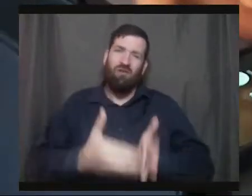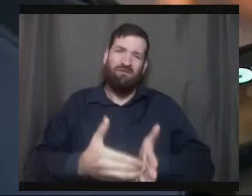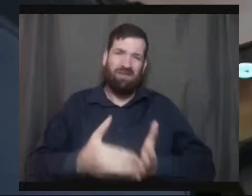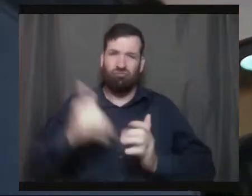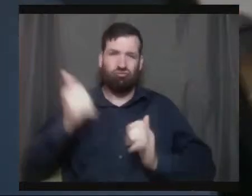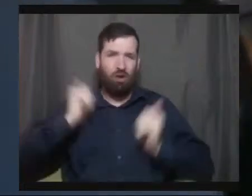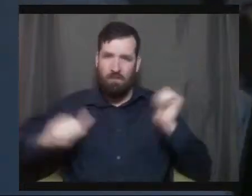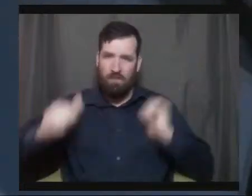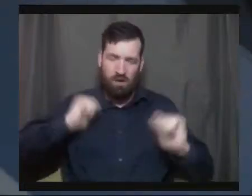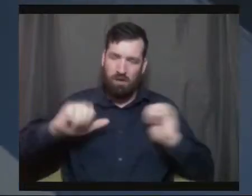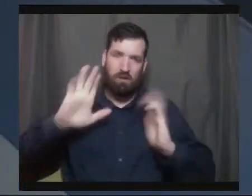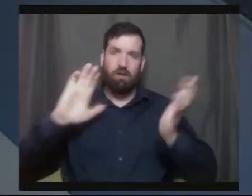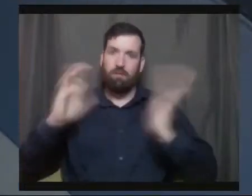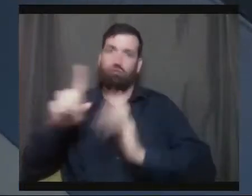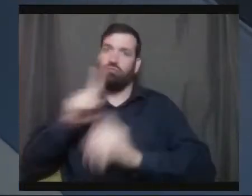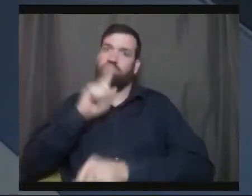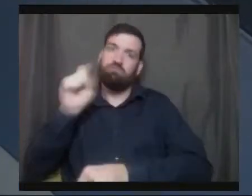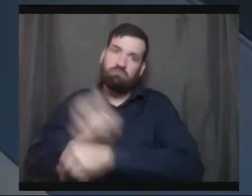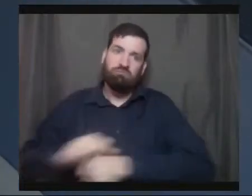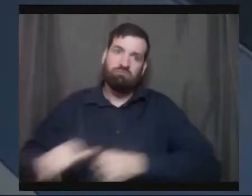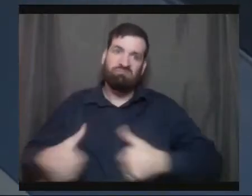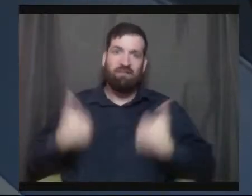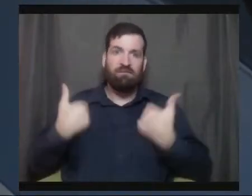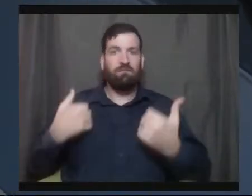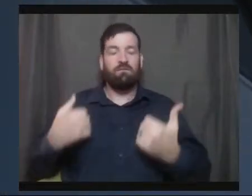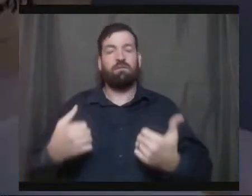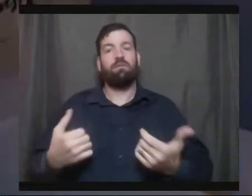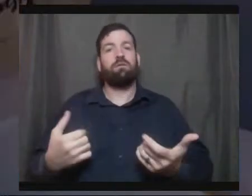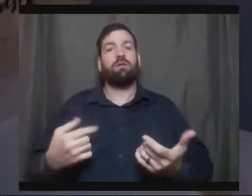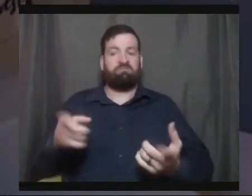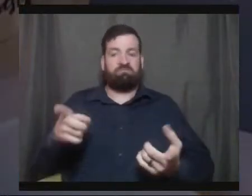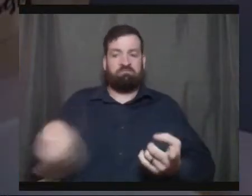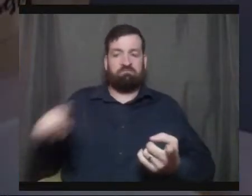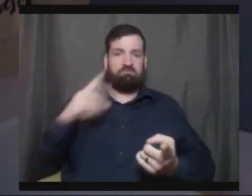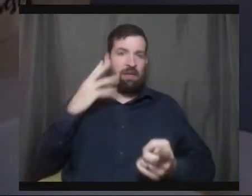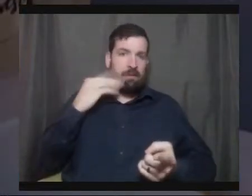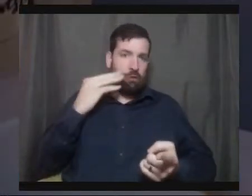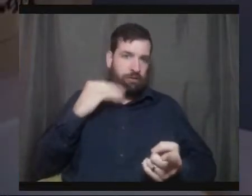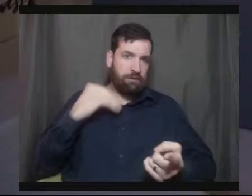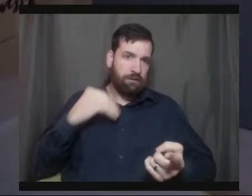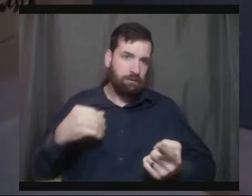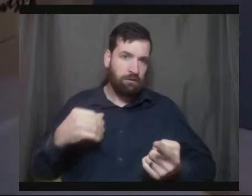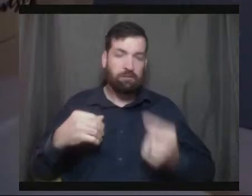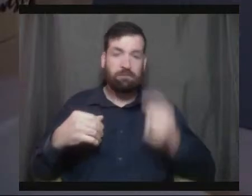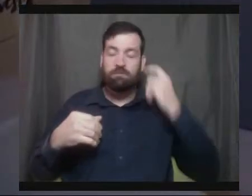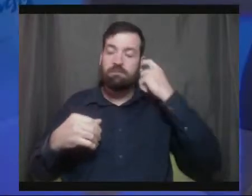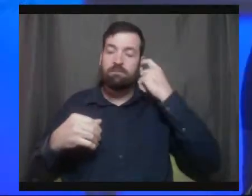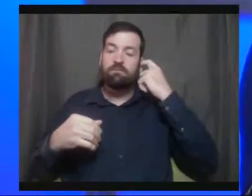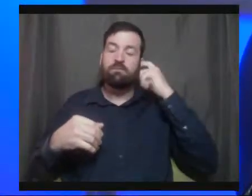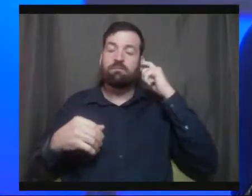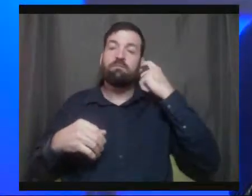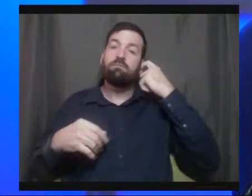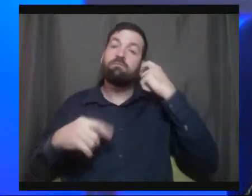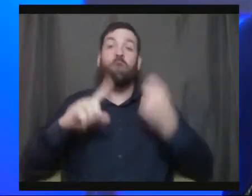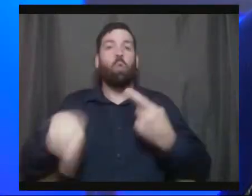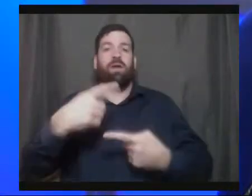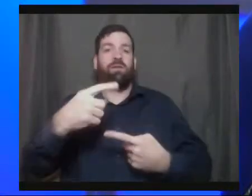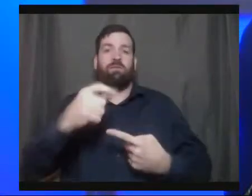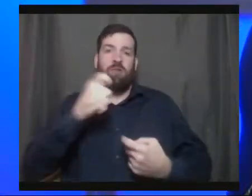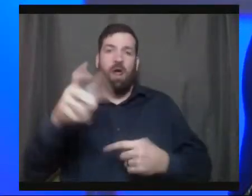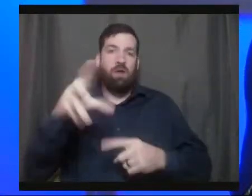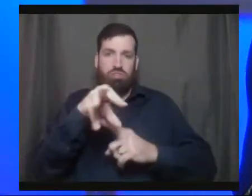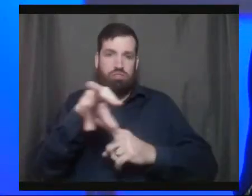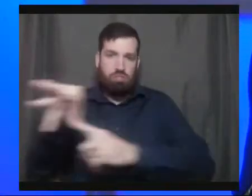is really like when it comes to what these folks are going through and when those cameras are not rolling. And one family is